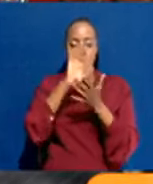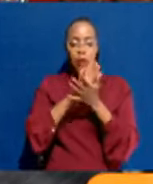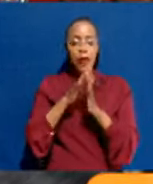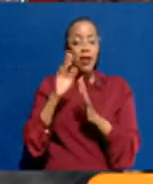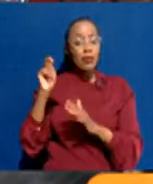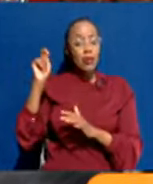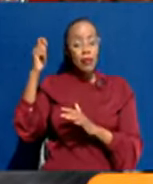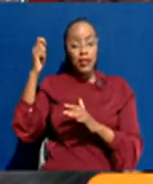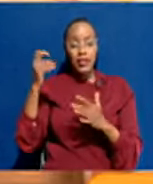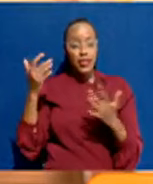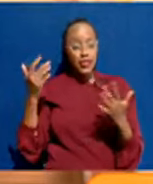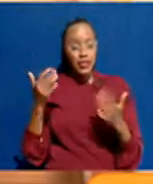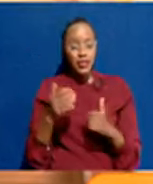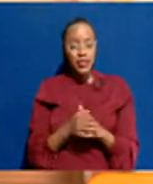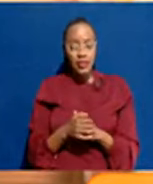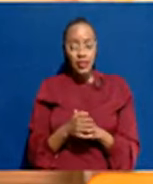President.